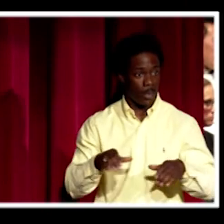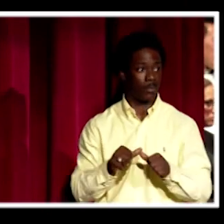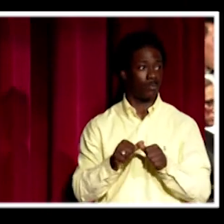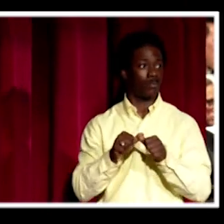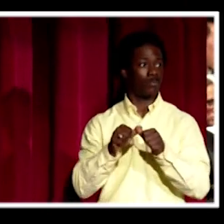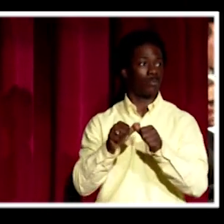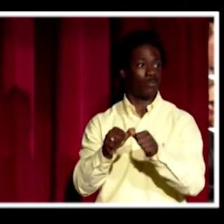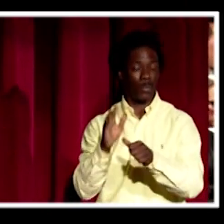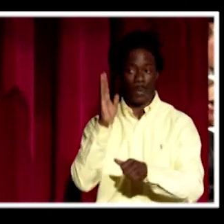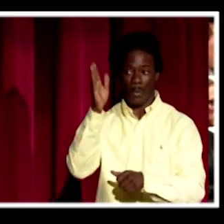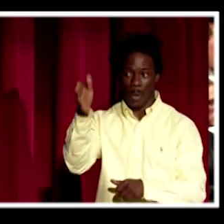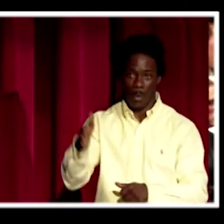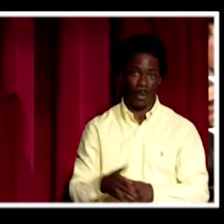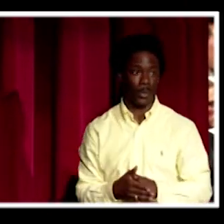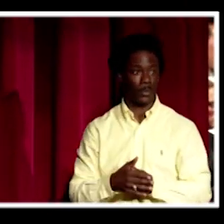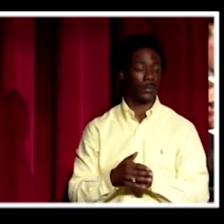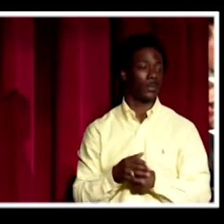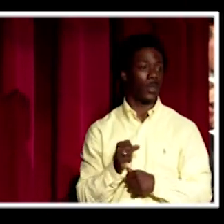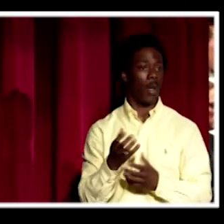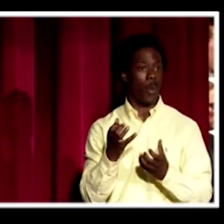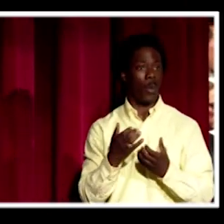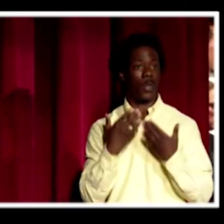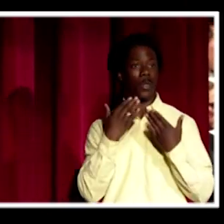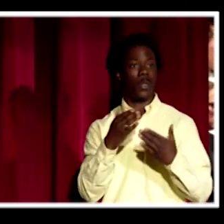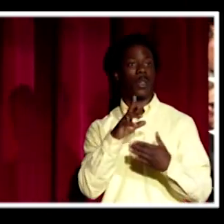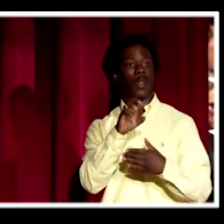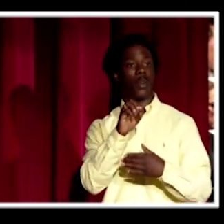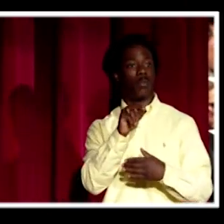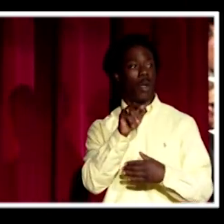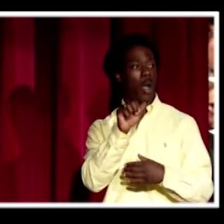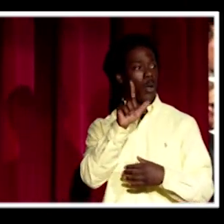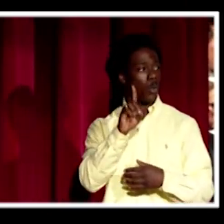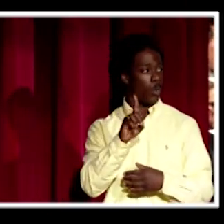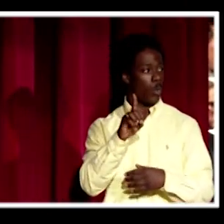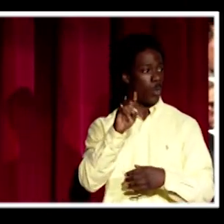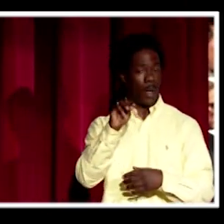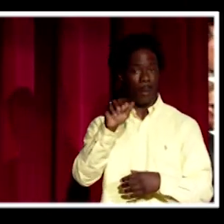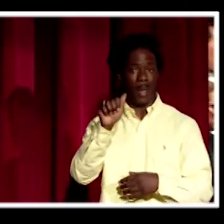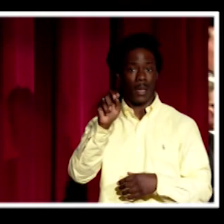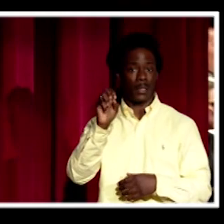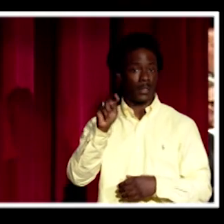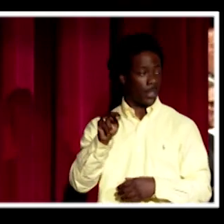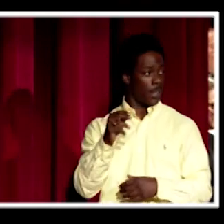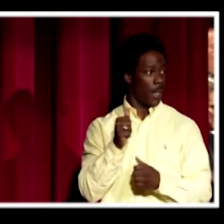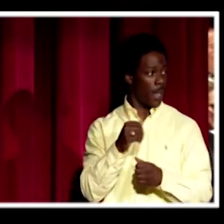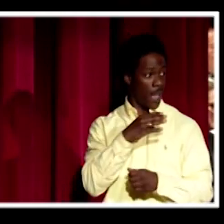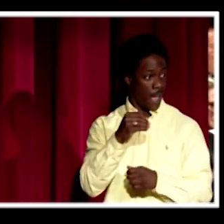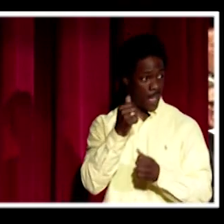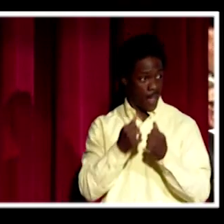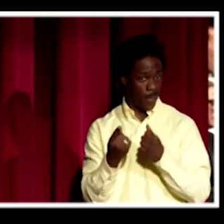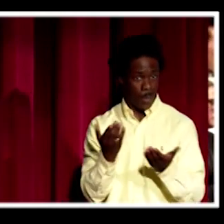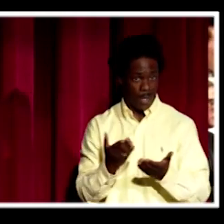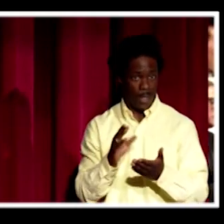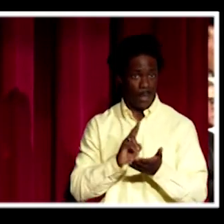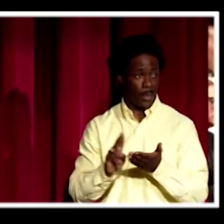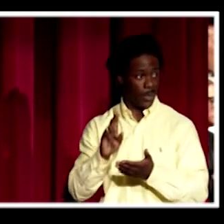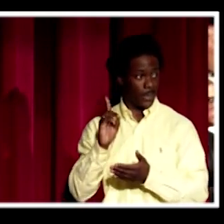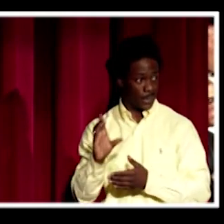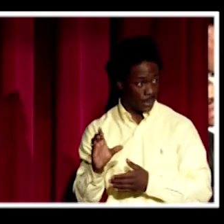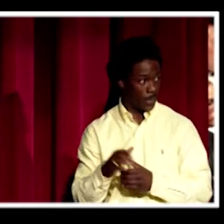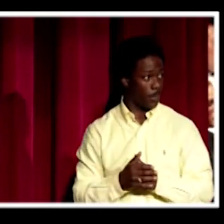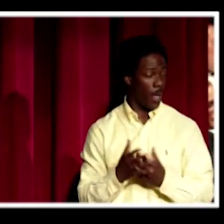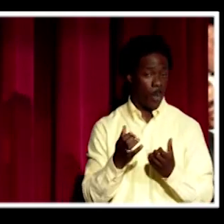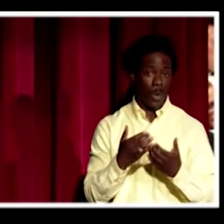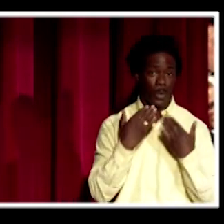forward. So I want to thank President Ronald Mason for everybody here at UDC. I want